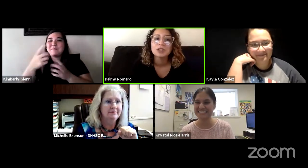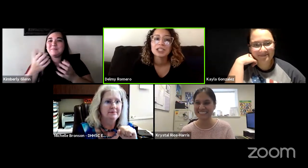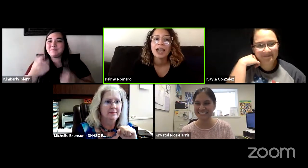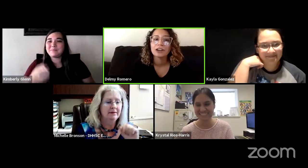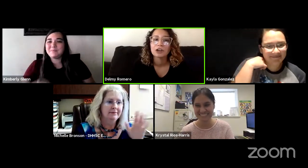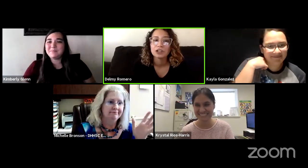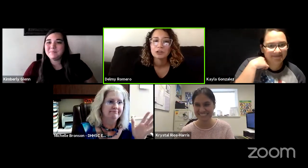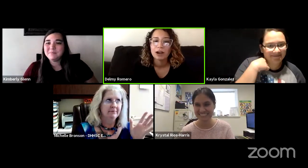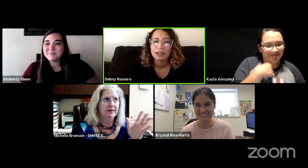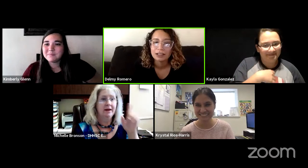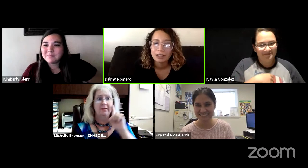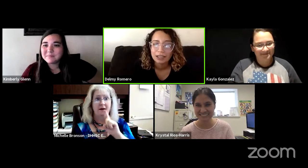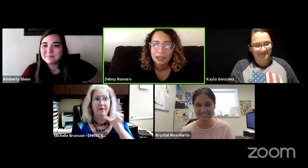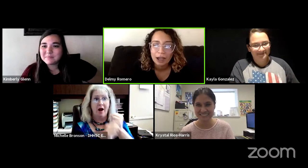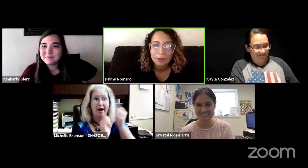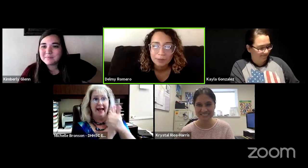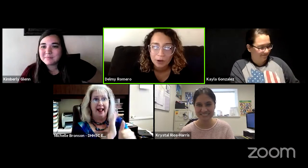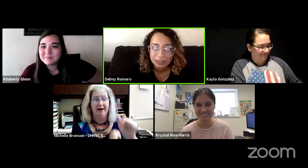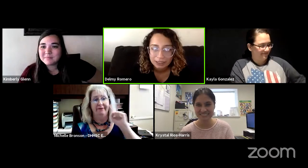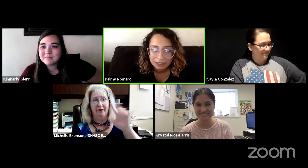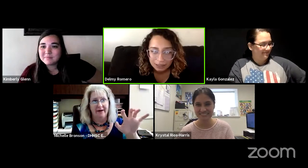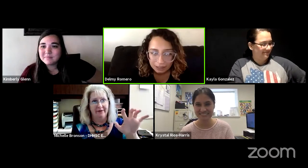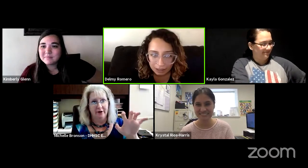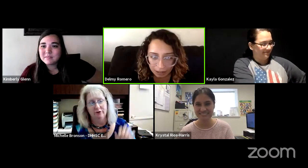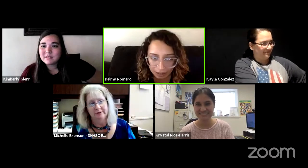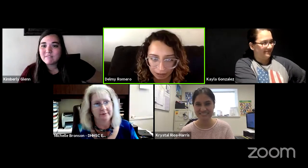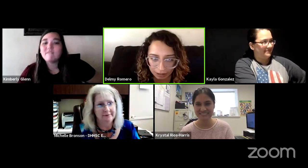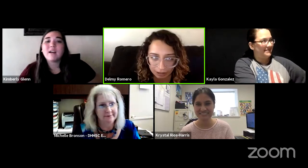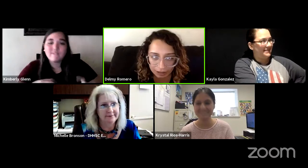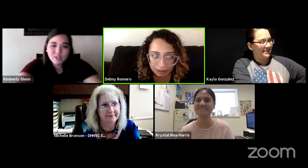which category do you want? And how many points?